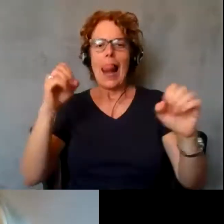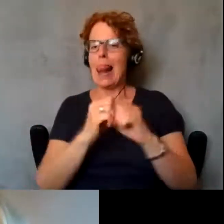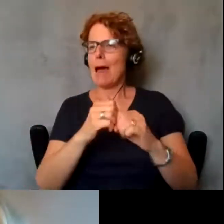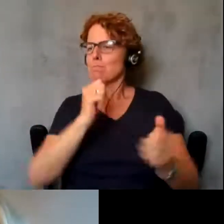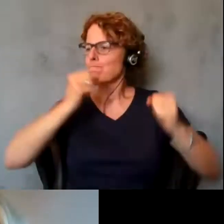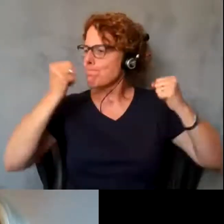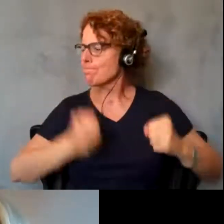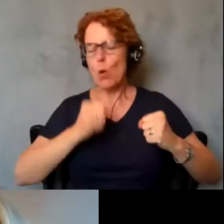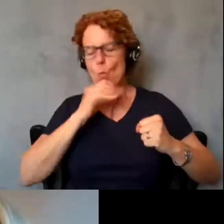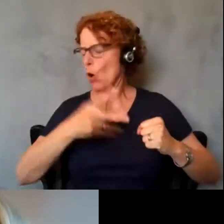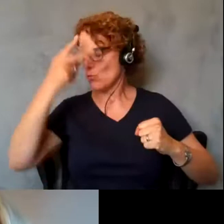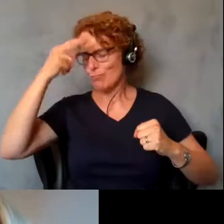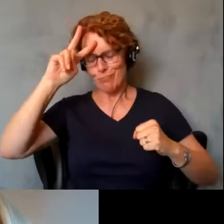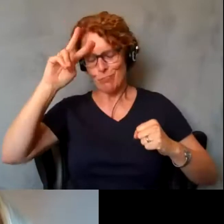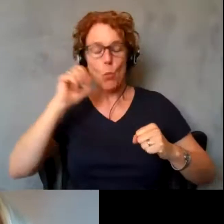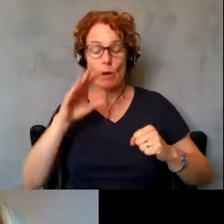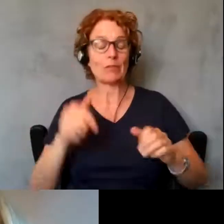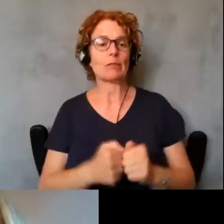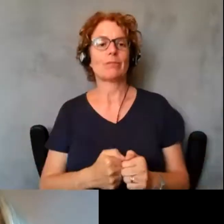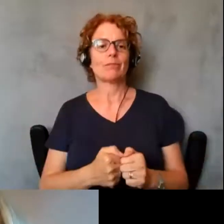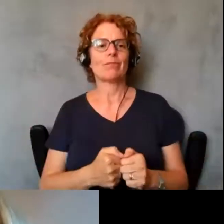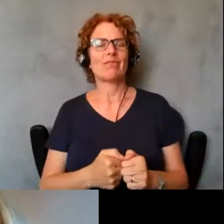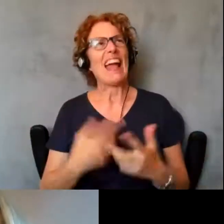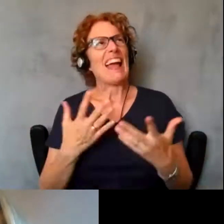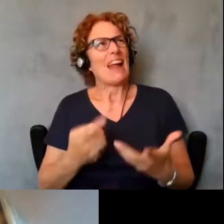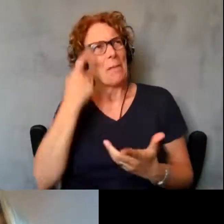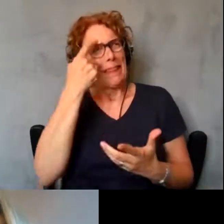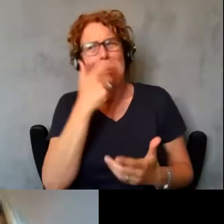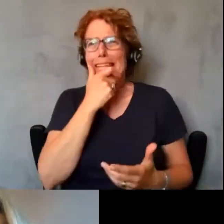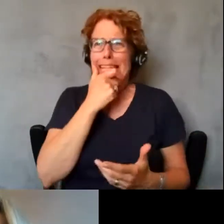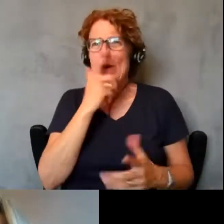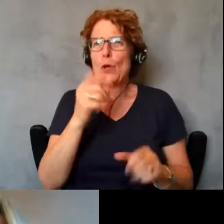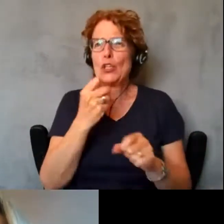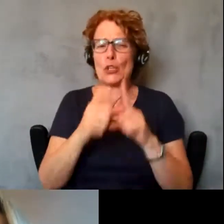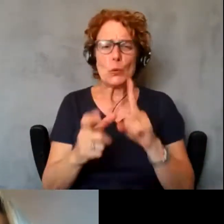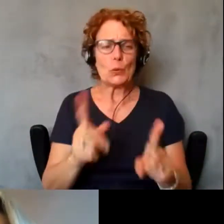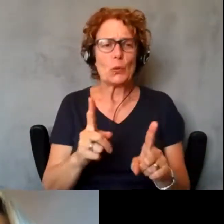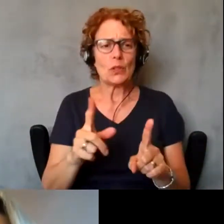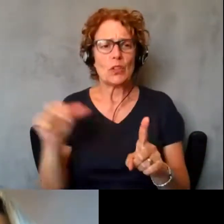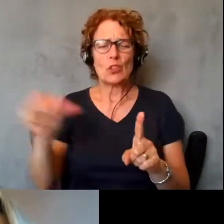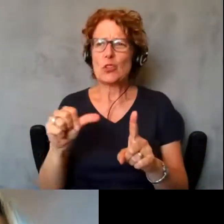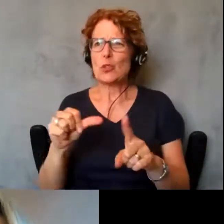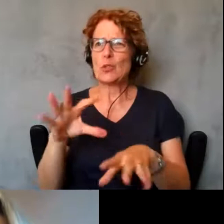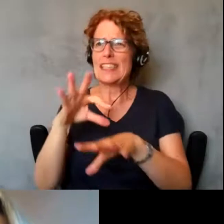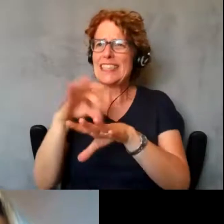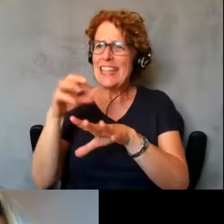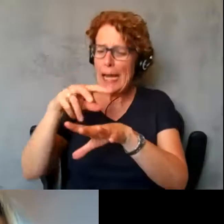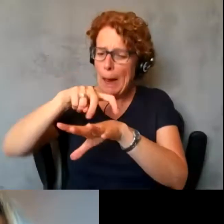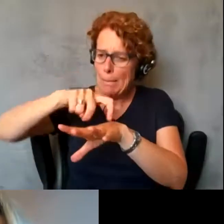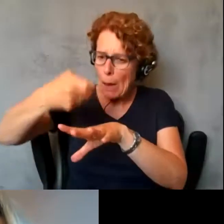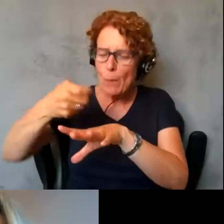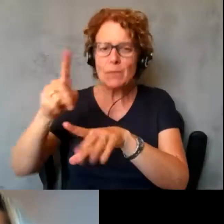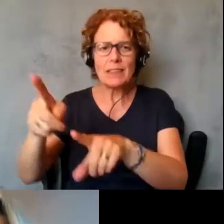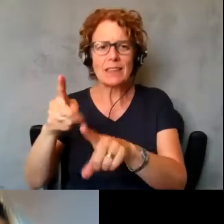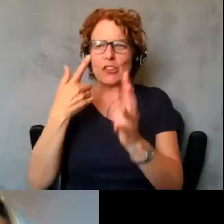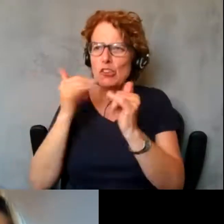mind. And I'm now like thinking, gosh, what should I do, to the point of, should I take a skin biopsy and check to